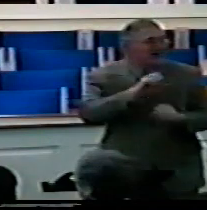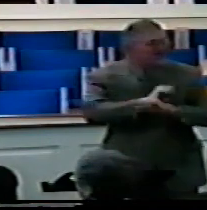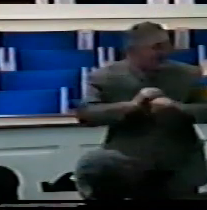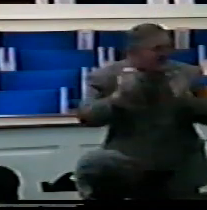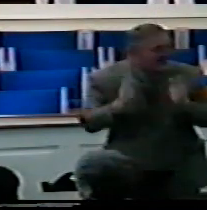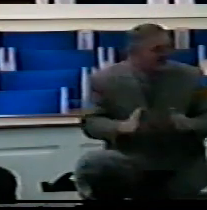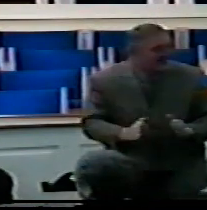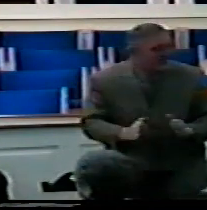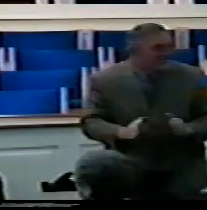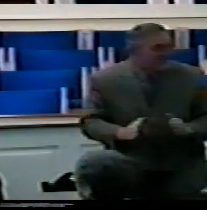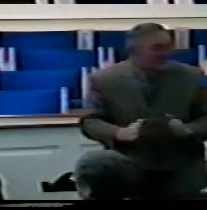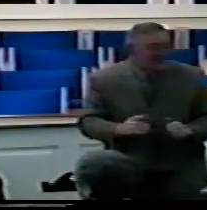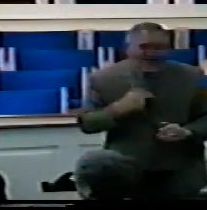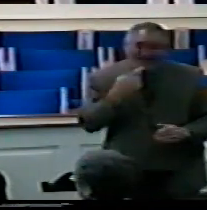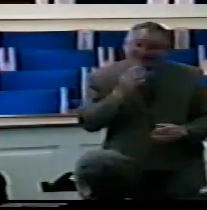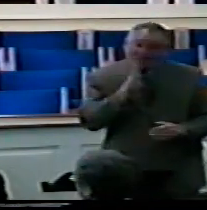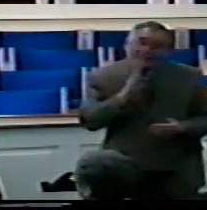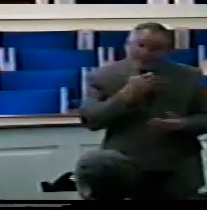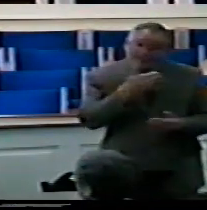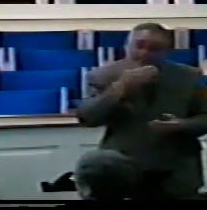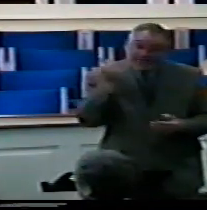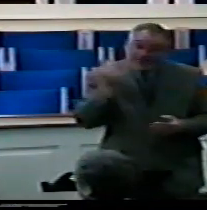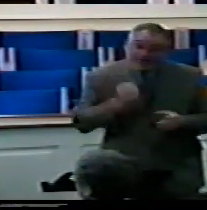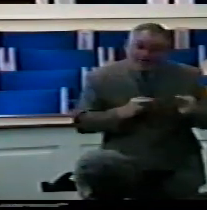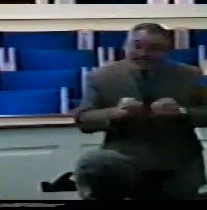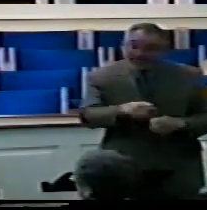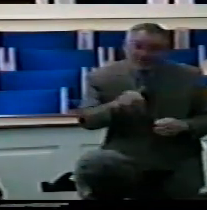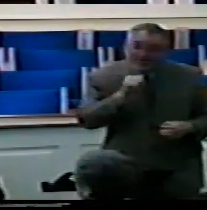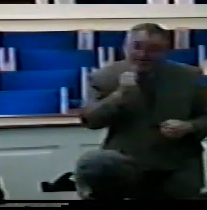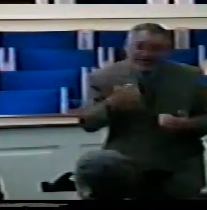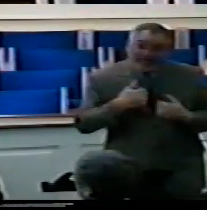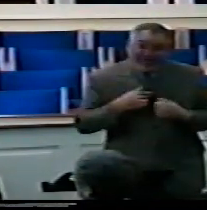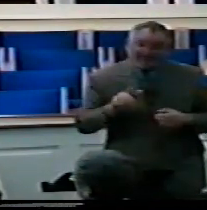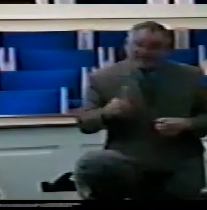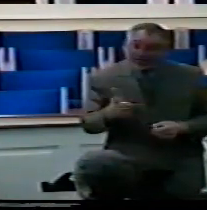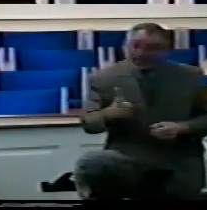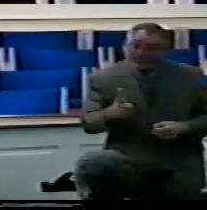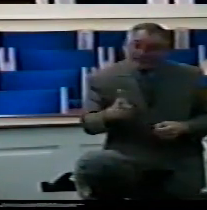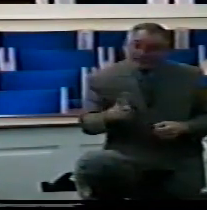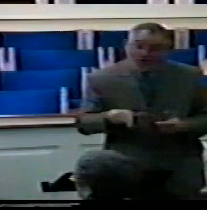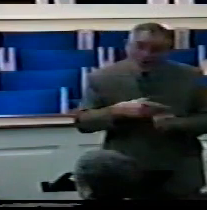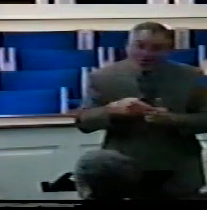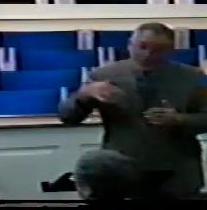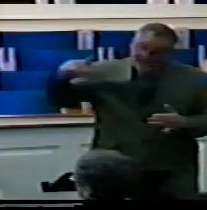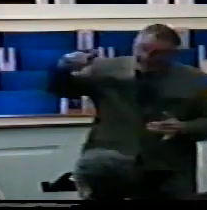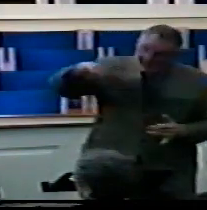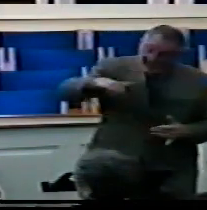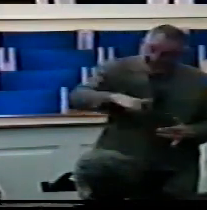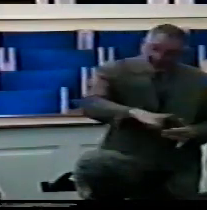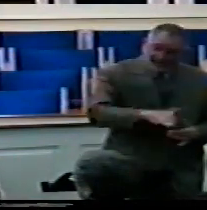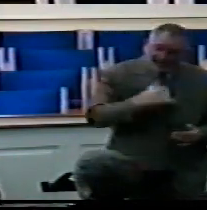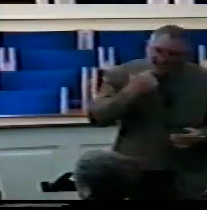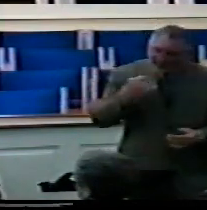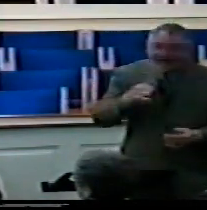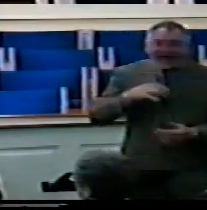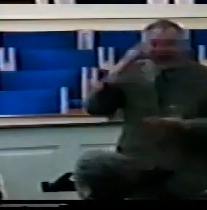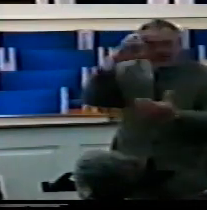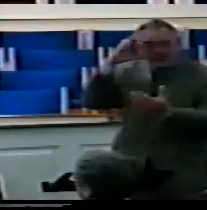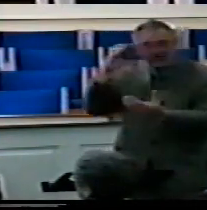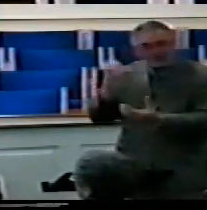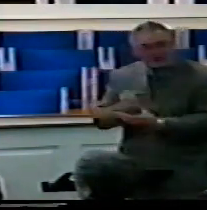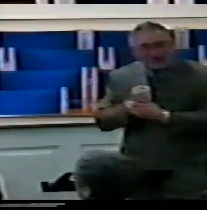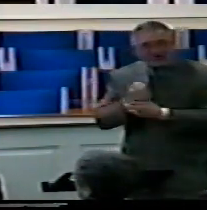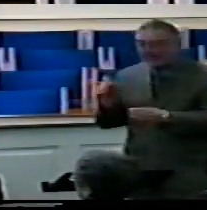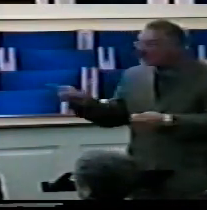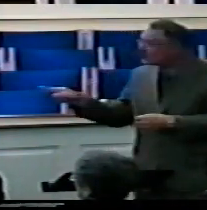whole lot better for you if you didn't have that gun. When we landed, he looked at me and he said, I trust you. And he handed me the gun. I took it up to the pilot